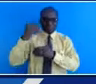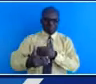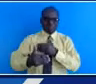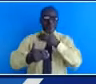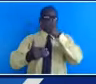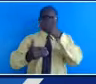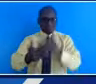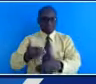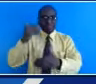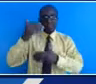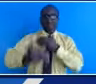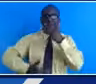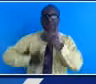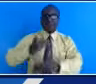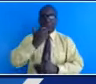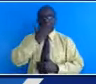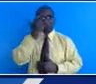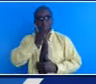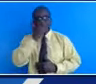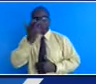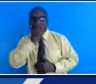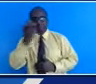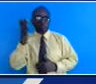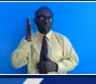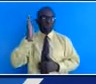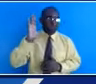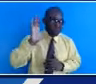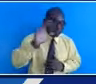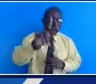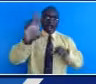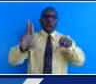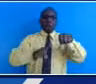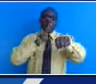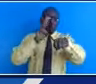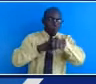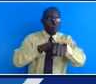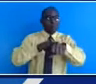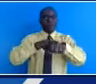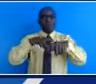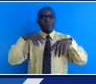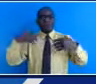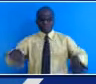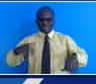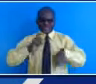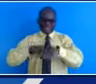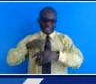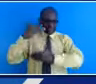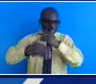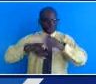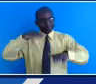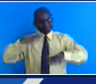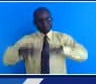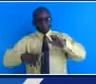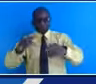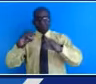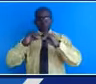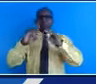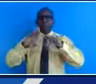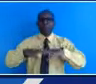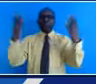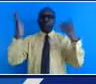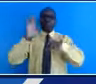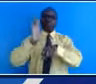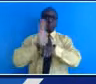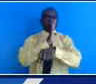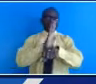contagion effectively, but at the same time we're starting to open up business and really getting back to something closer to normal. I'm joined by our Director of Economic